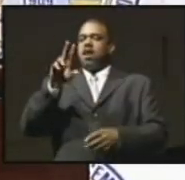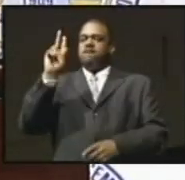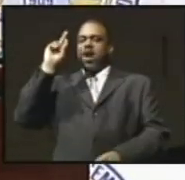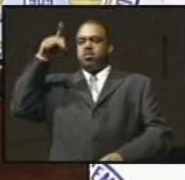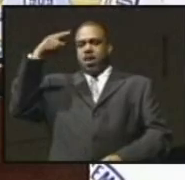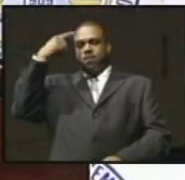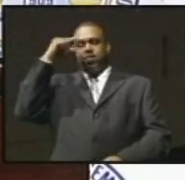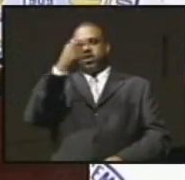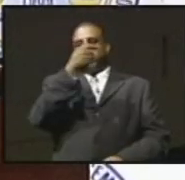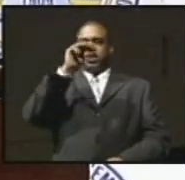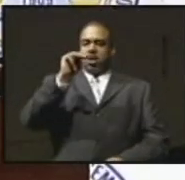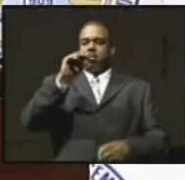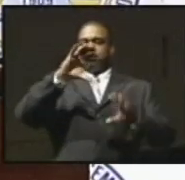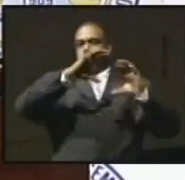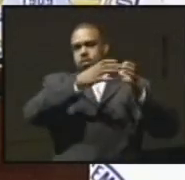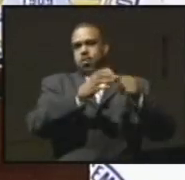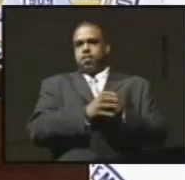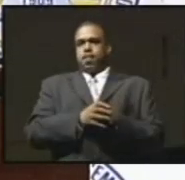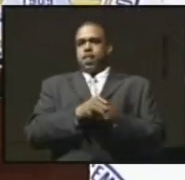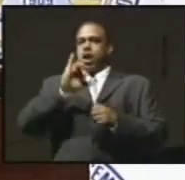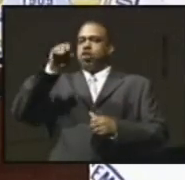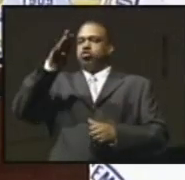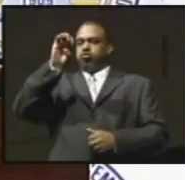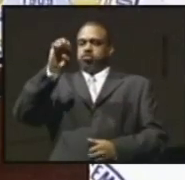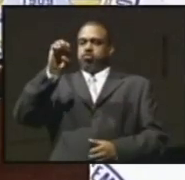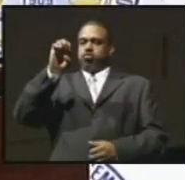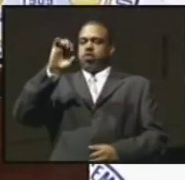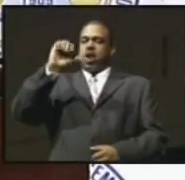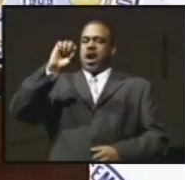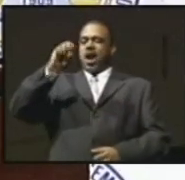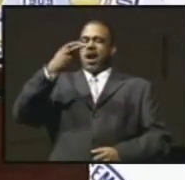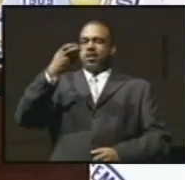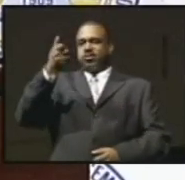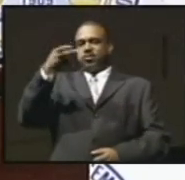Department. Mrs. Joe Ashton.